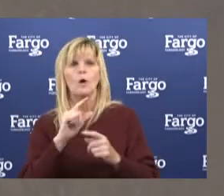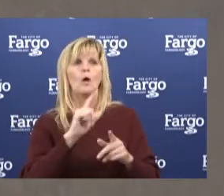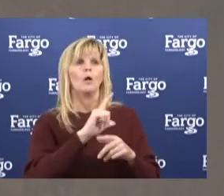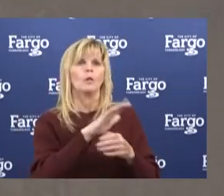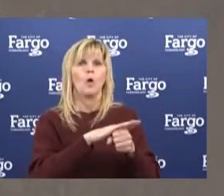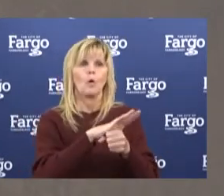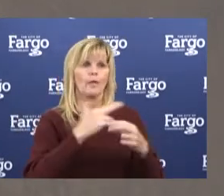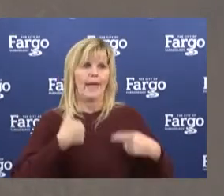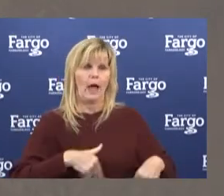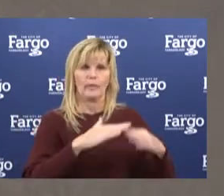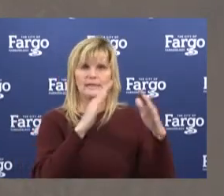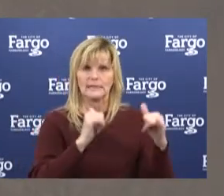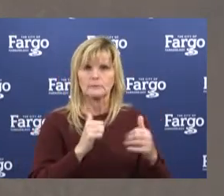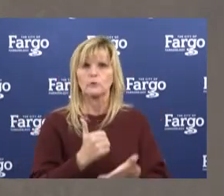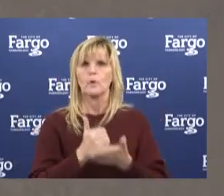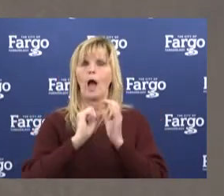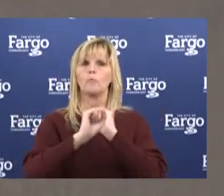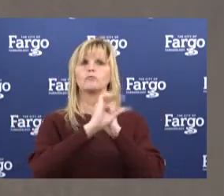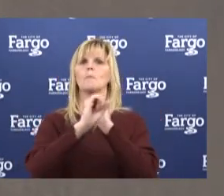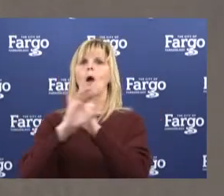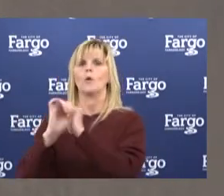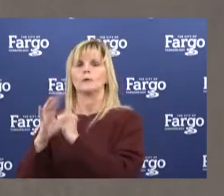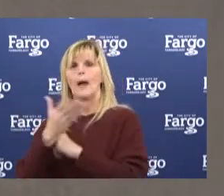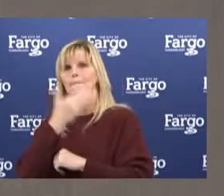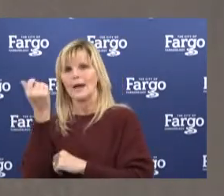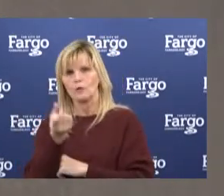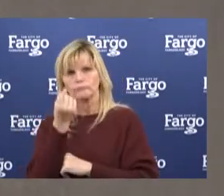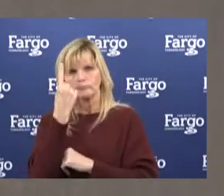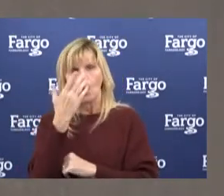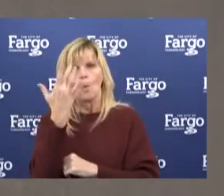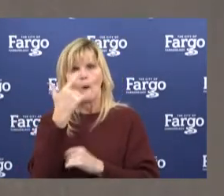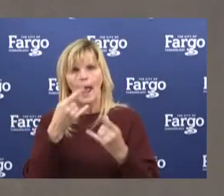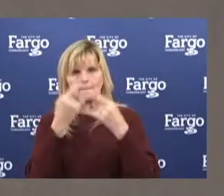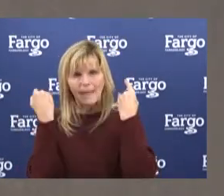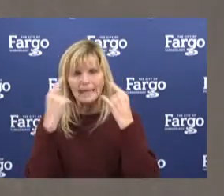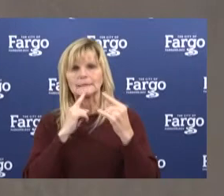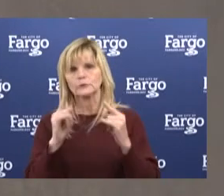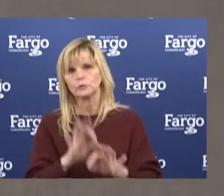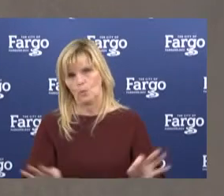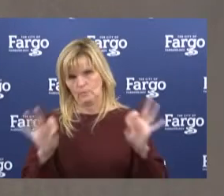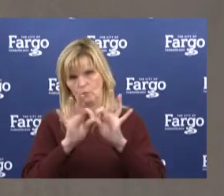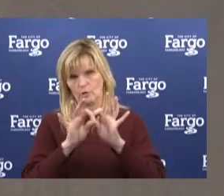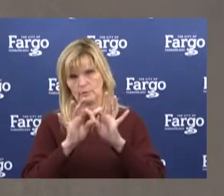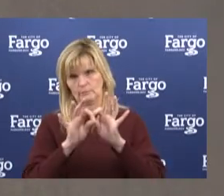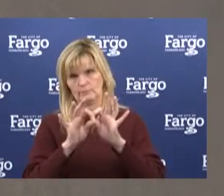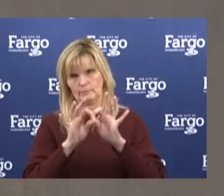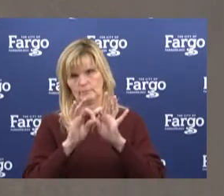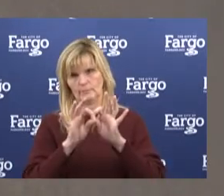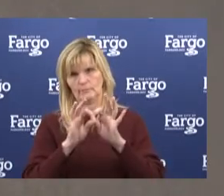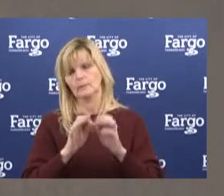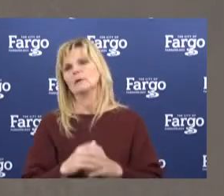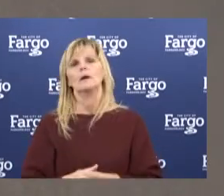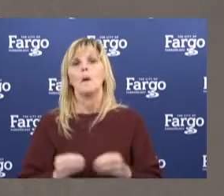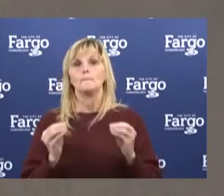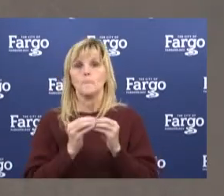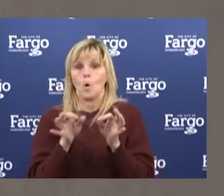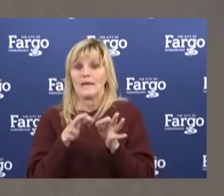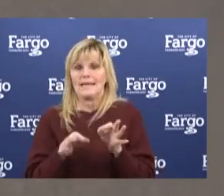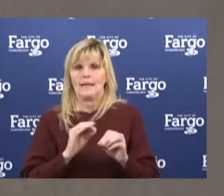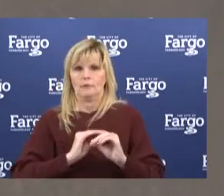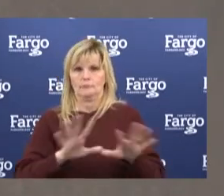everyday people to help promote a better understanding of why masking is so important. More details will be